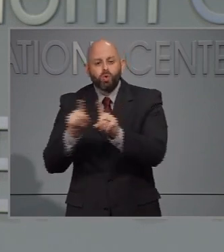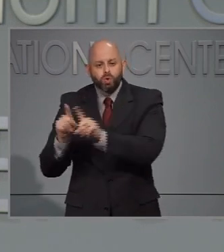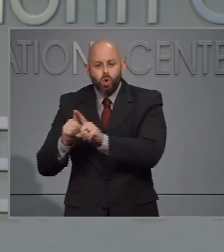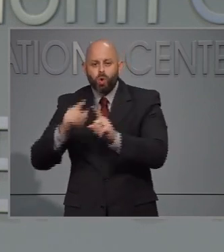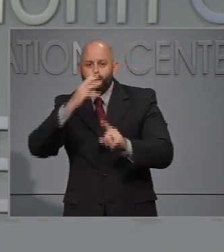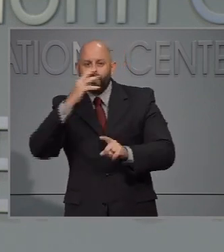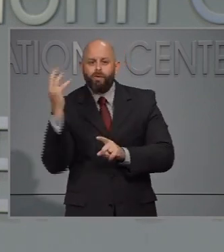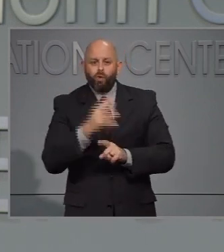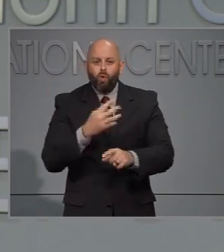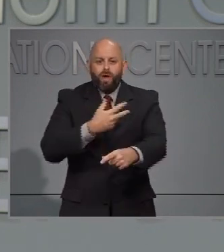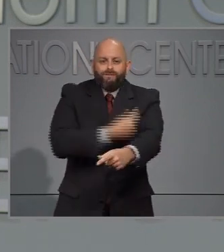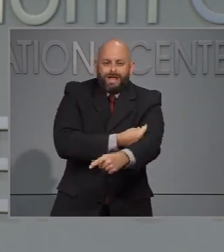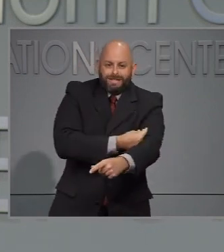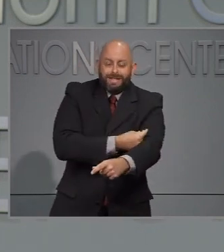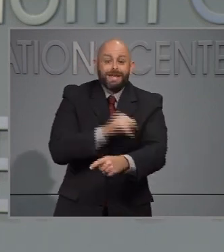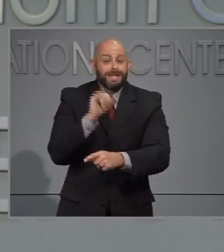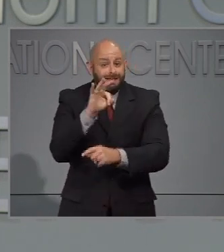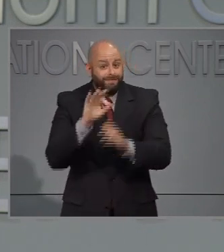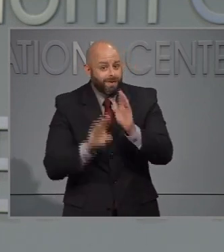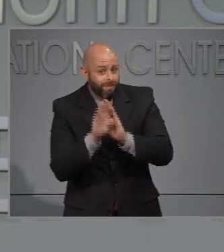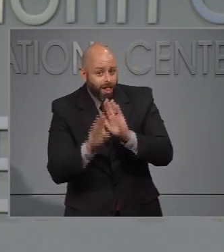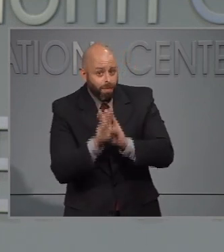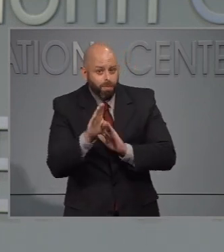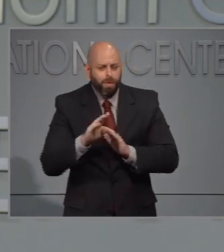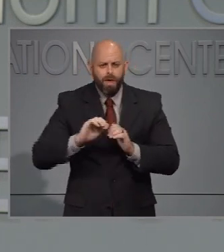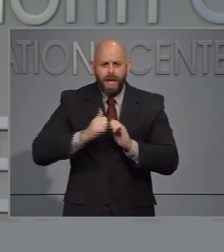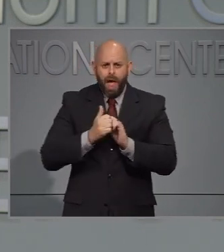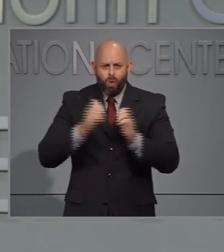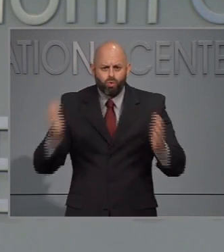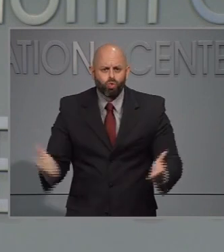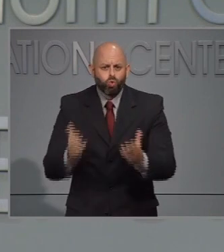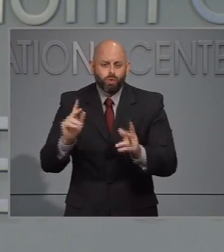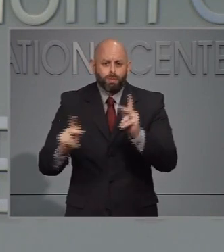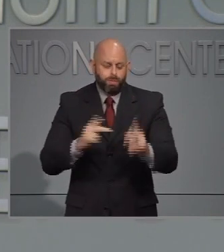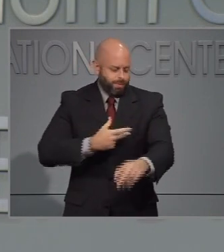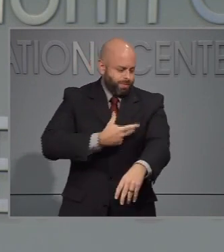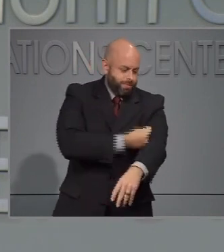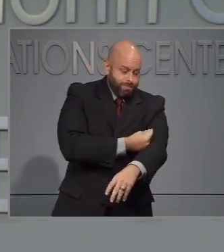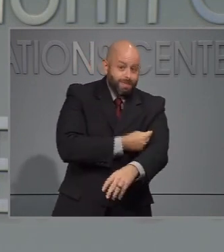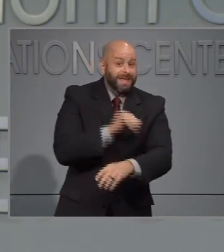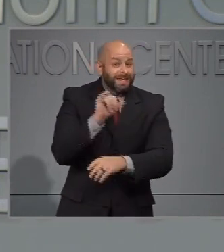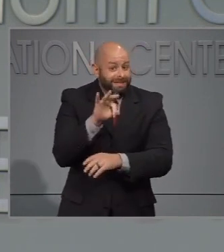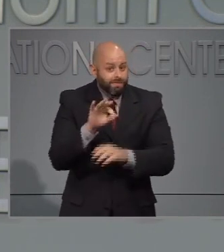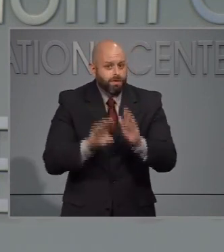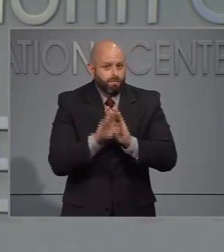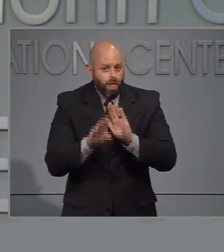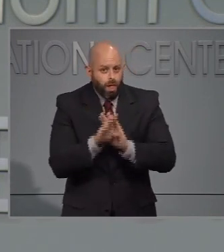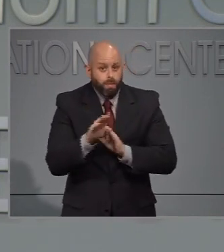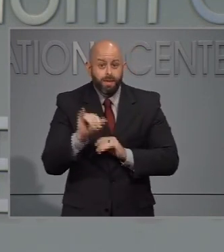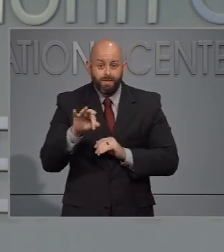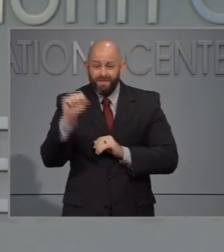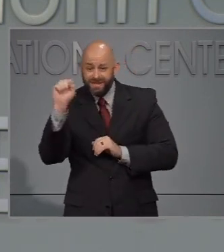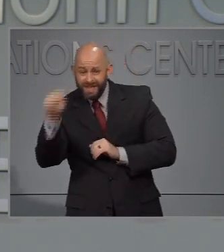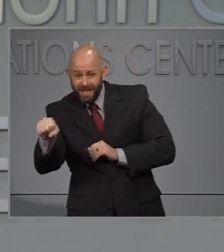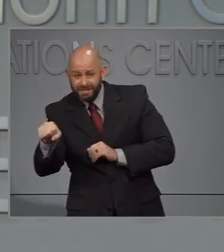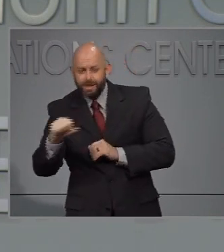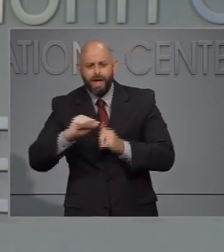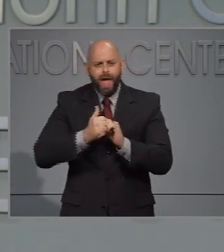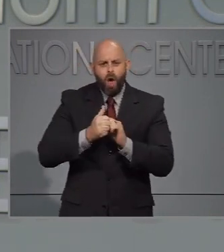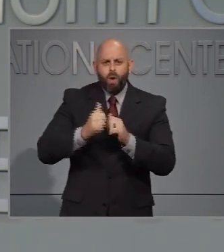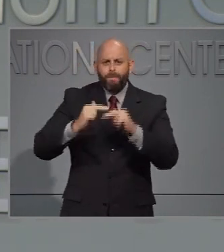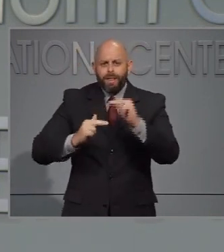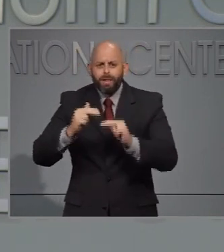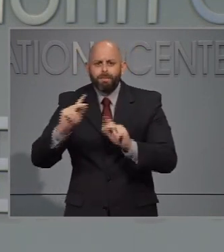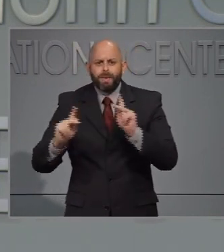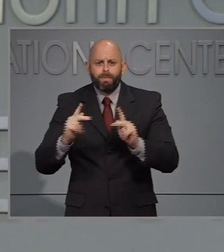concerns from you on building the public's trust in a vaccine? And if so, what's your strategy to build that trust? Thanks. I think